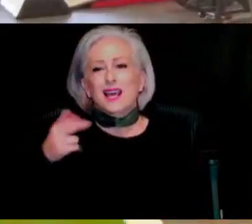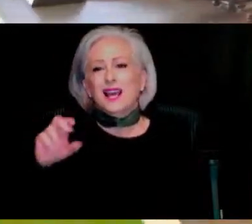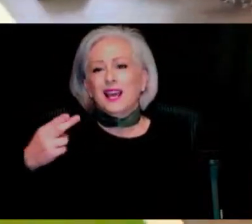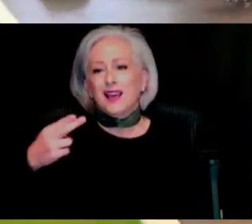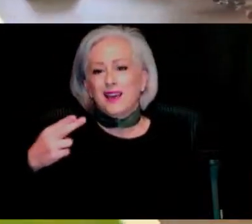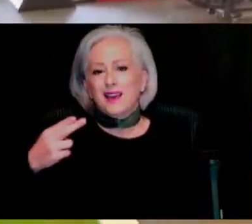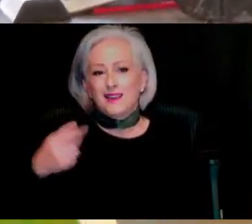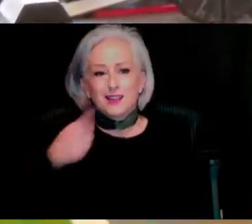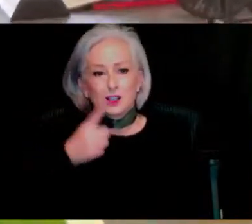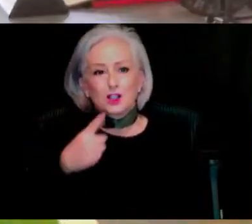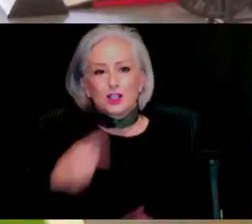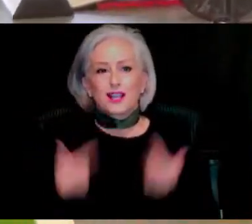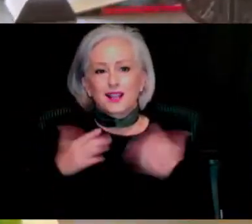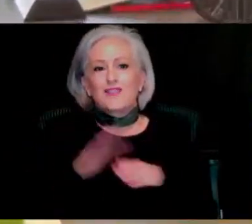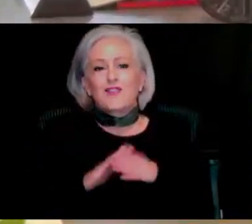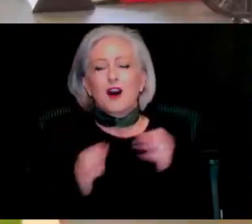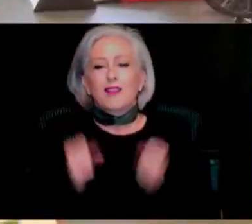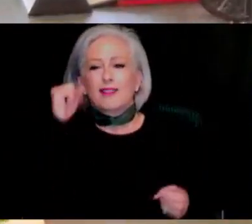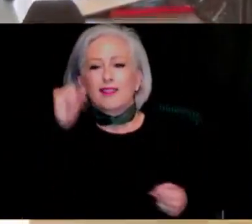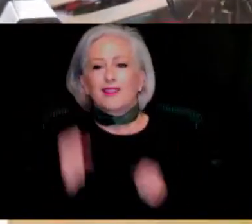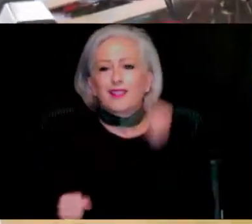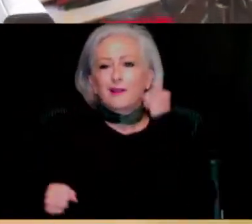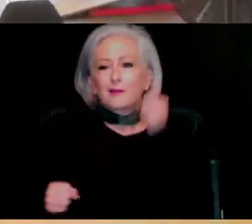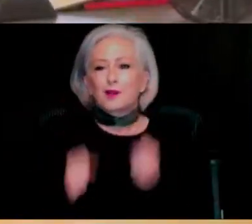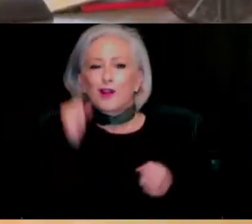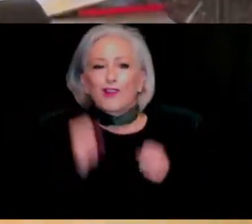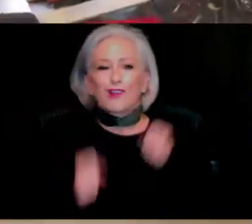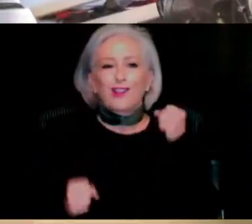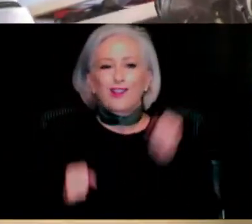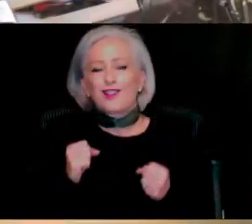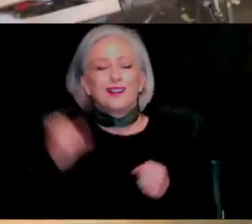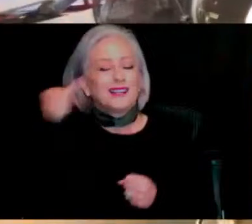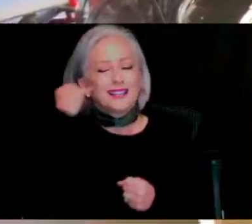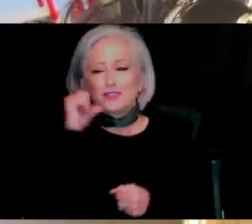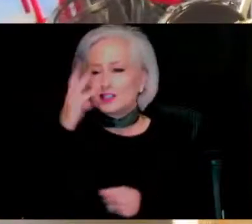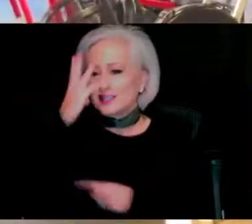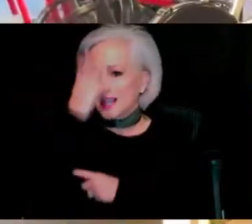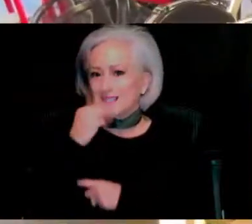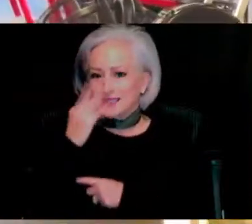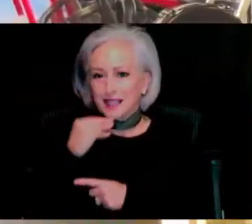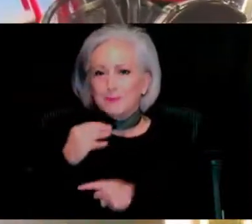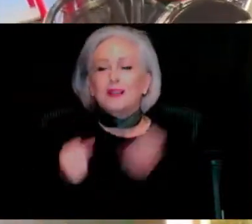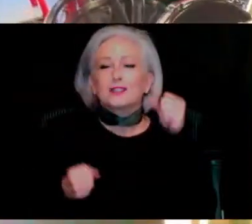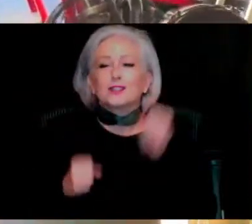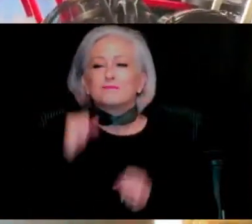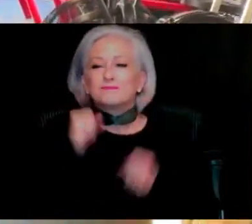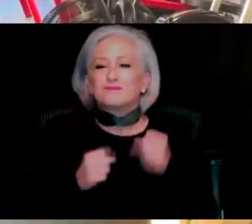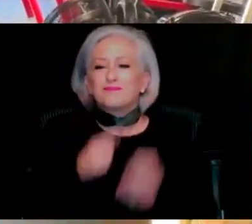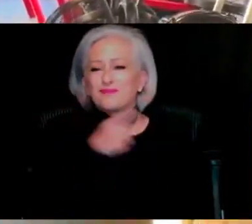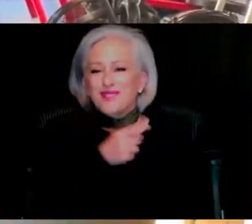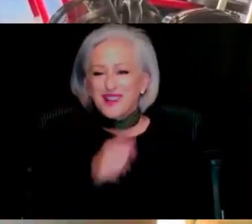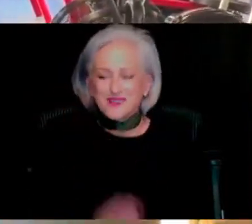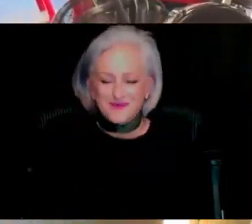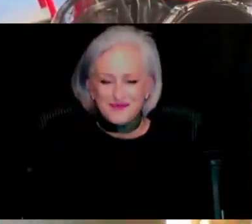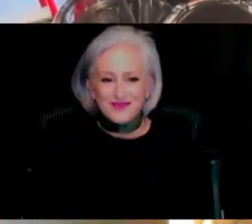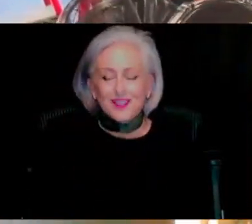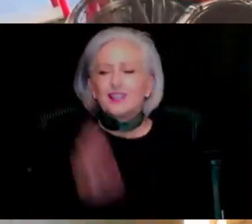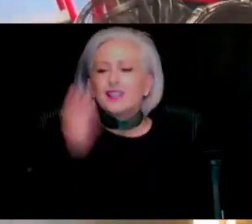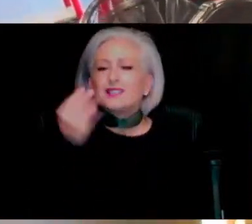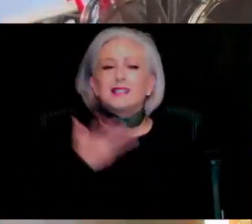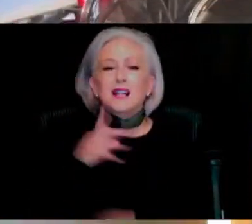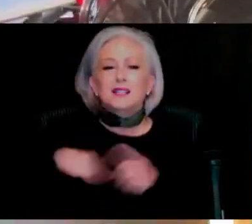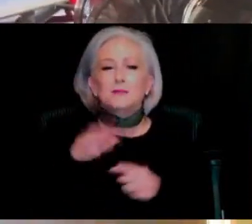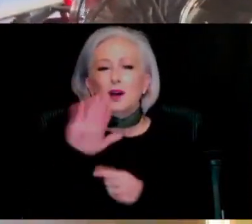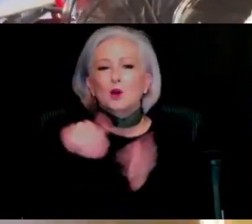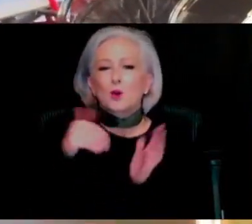on the elliptical and does. That's where she is when she's not sleeping or eating. Roger, tell us about the center and who all can come